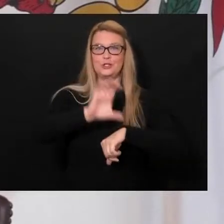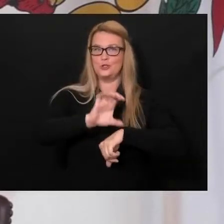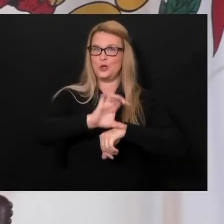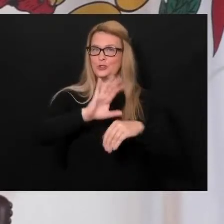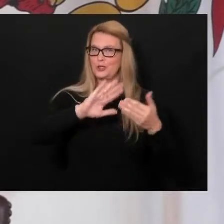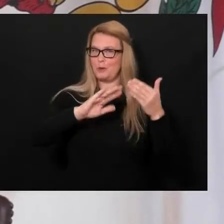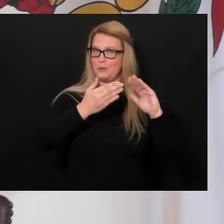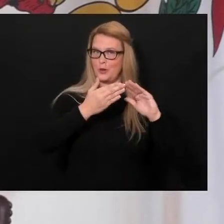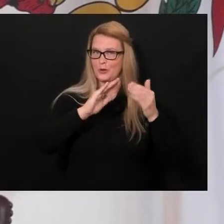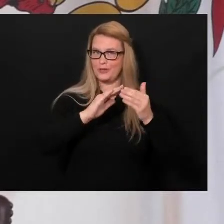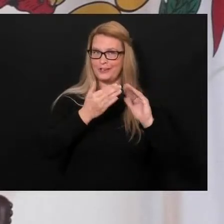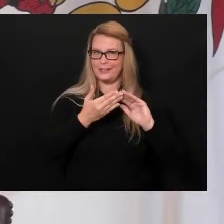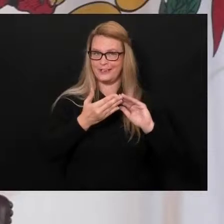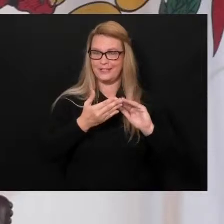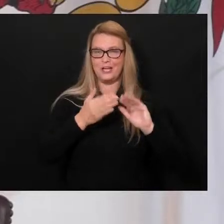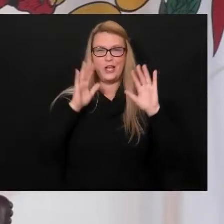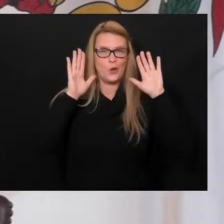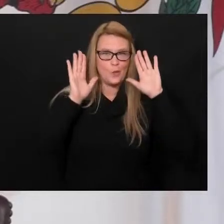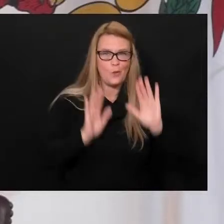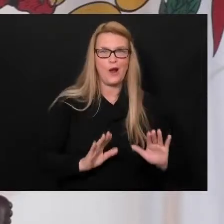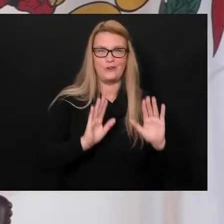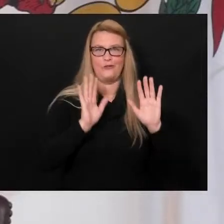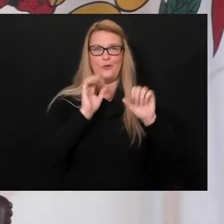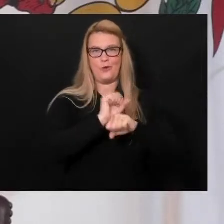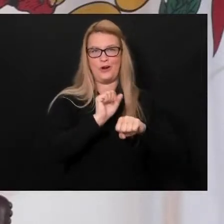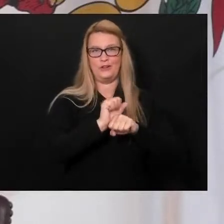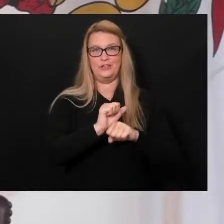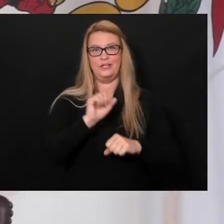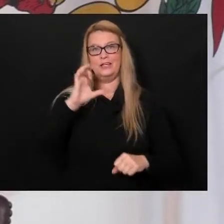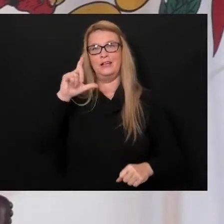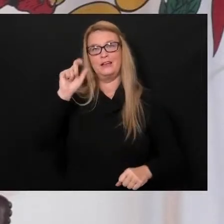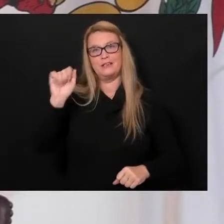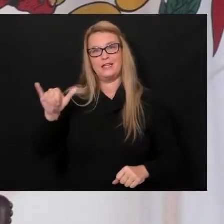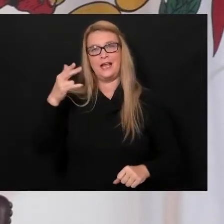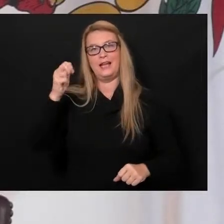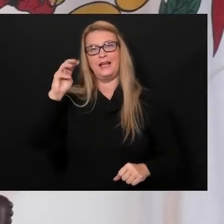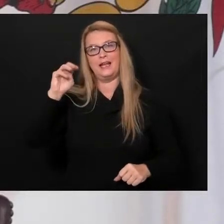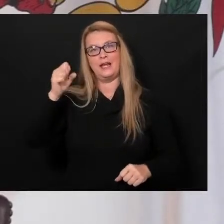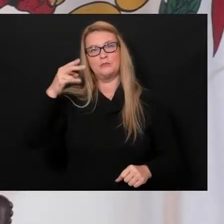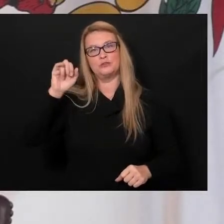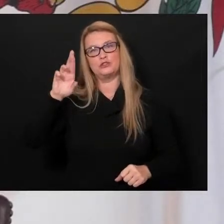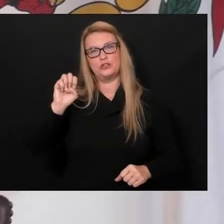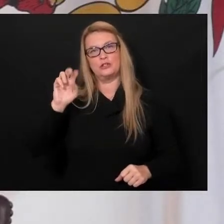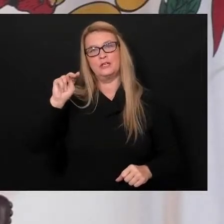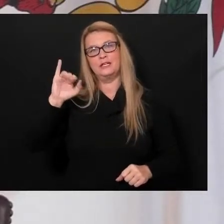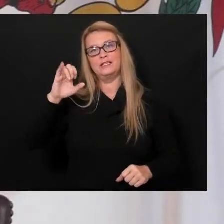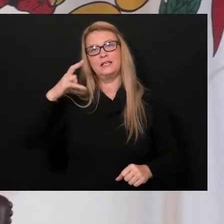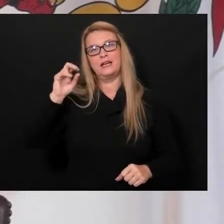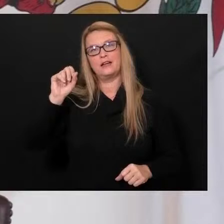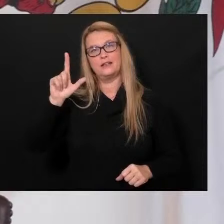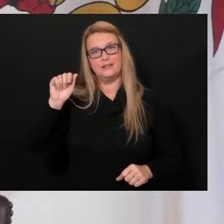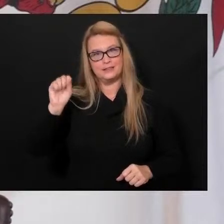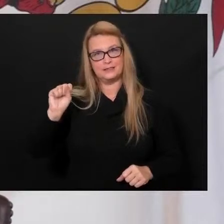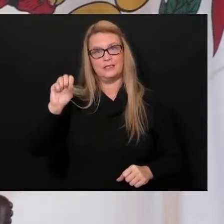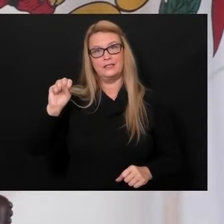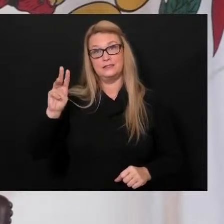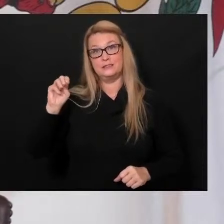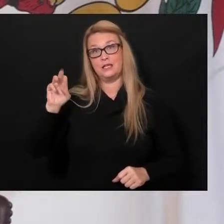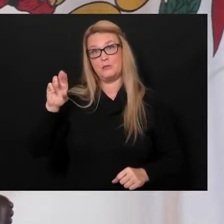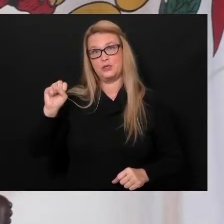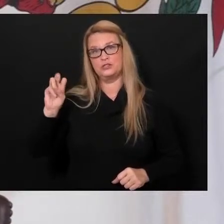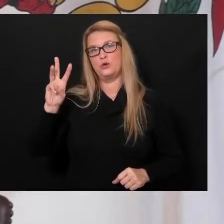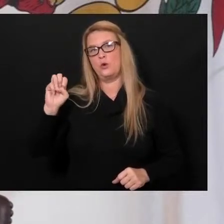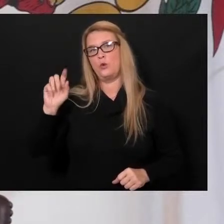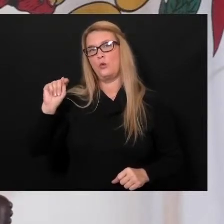and everything. Great, great, great work. And that's in Clay, Hampshire, Nicholas, Summers, and Wetzel counties.